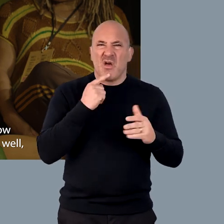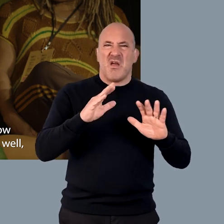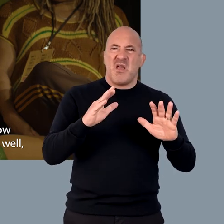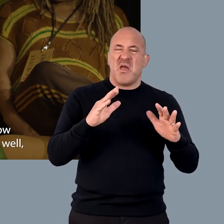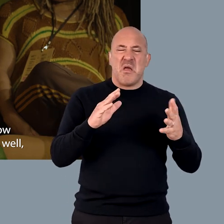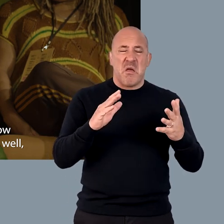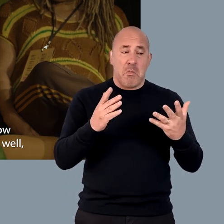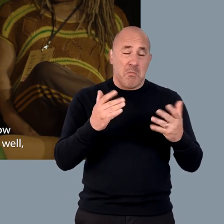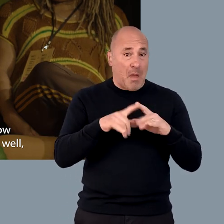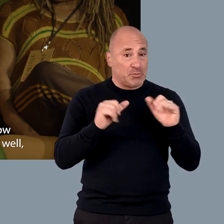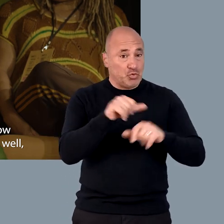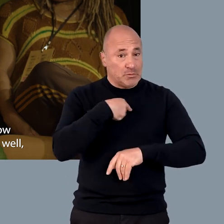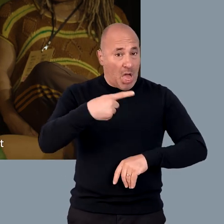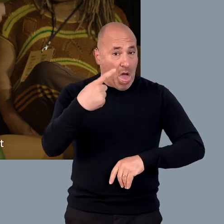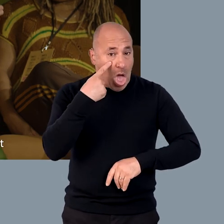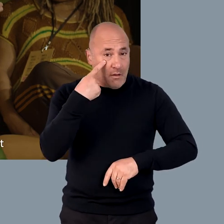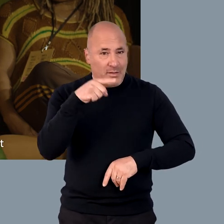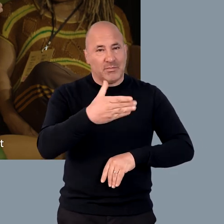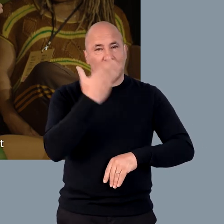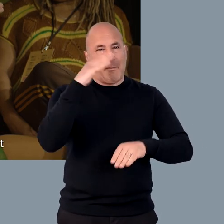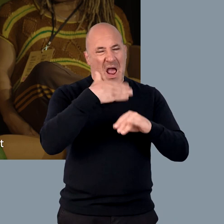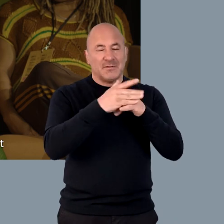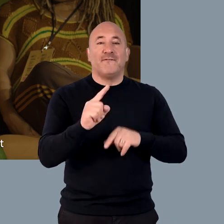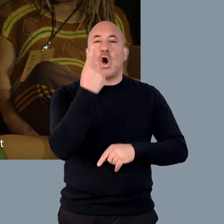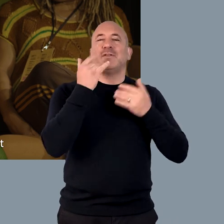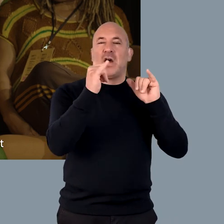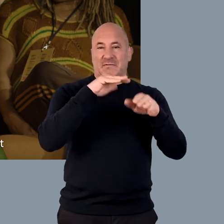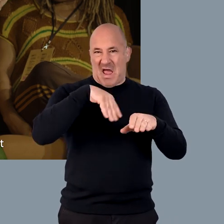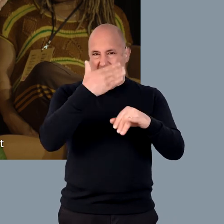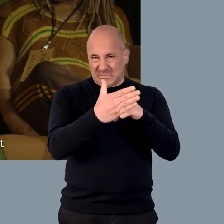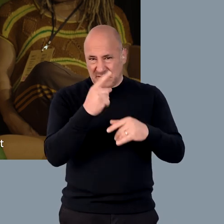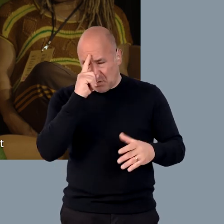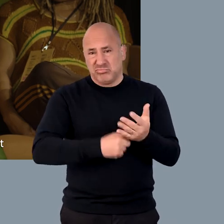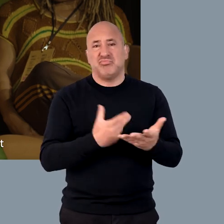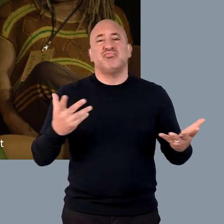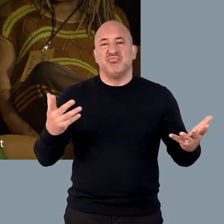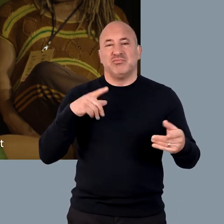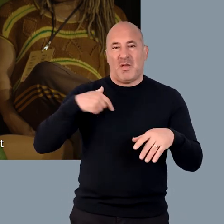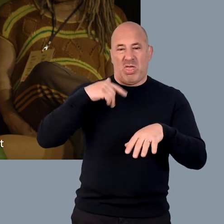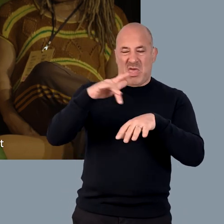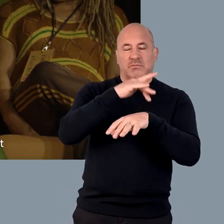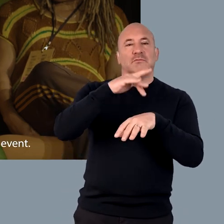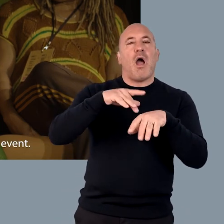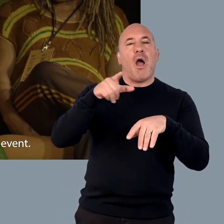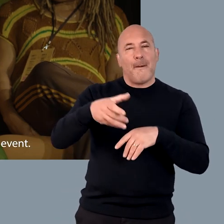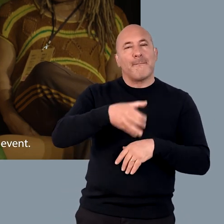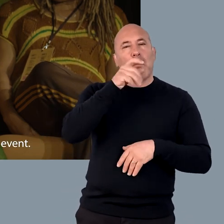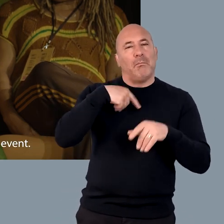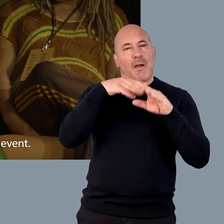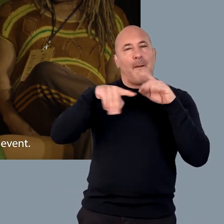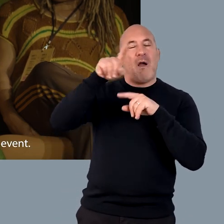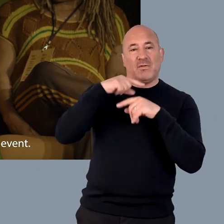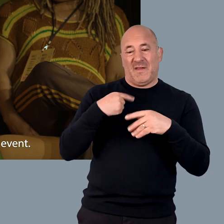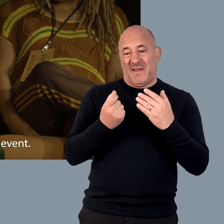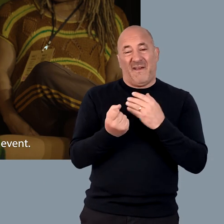I try. And by the end of that summer, well, at the very first festival, I decided that I would put on one event in the theatre